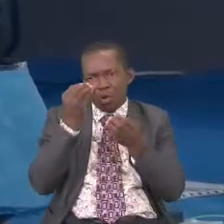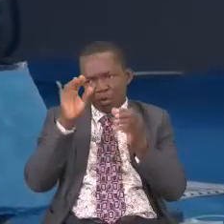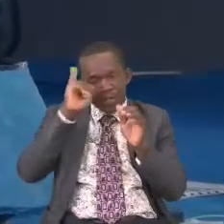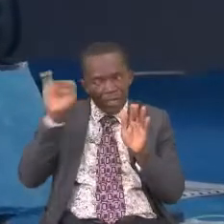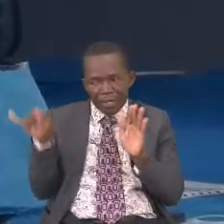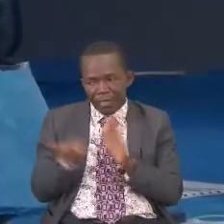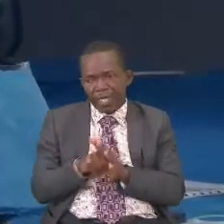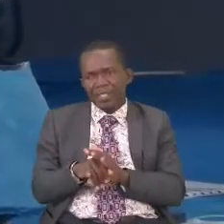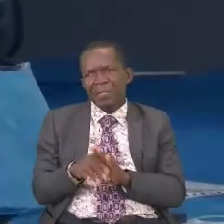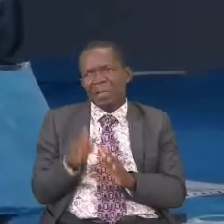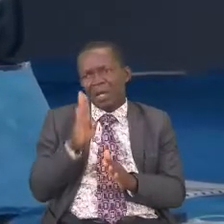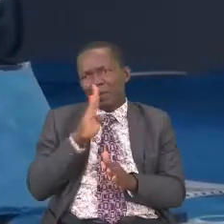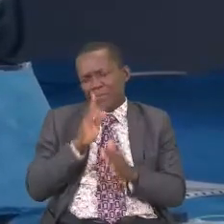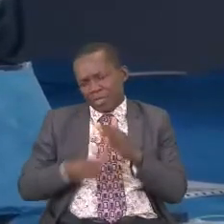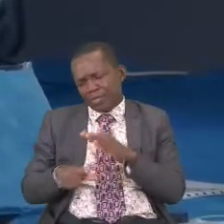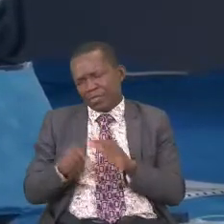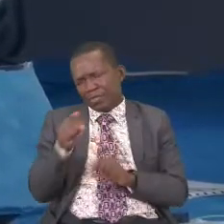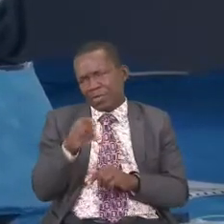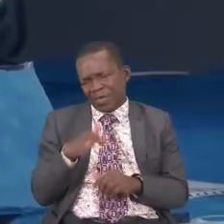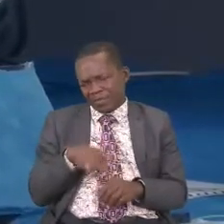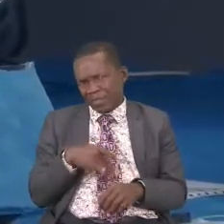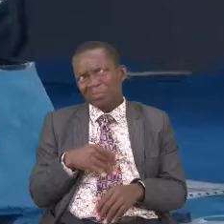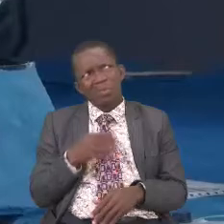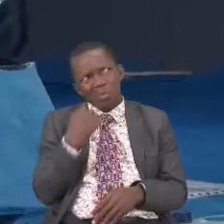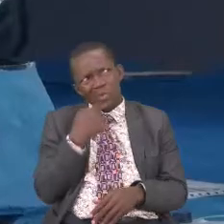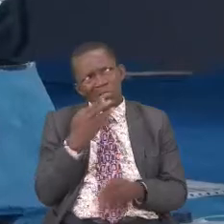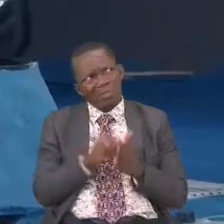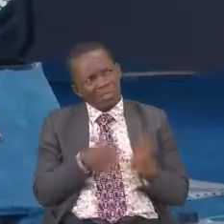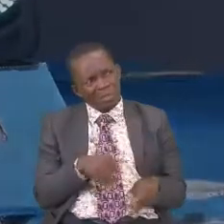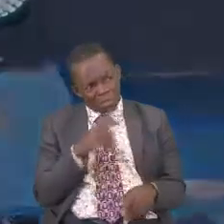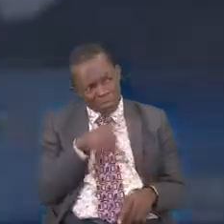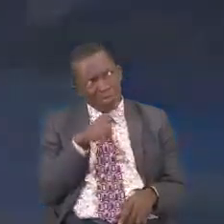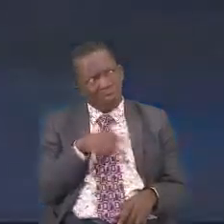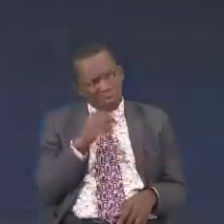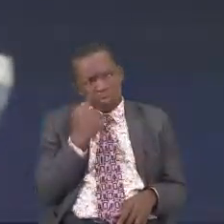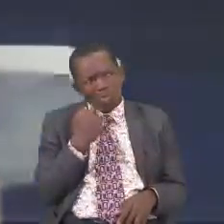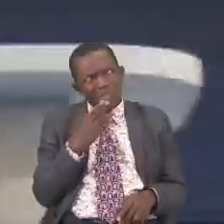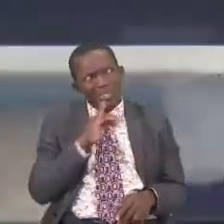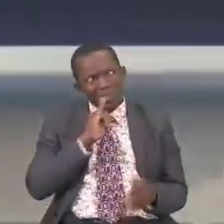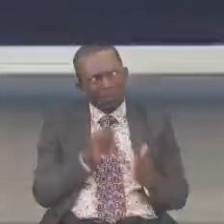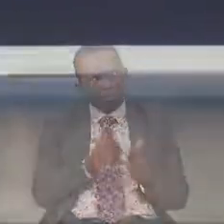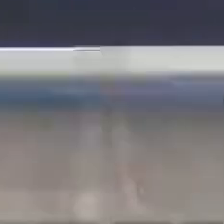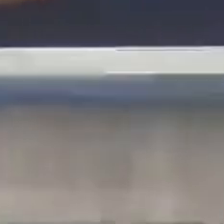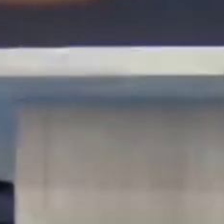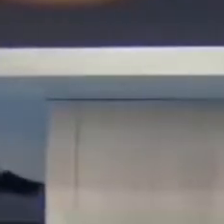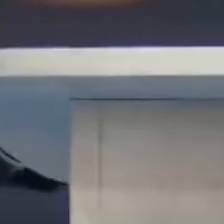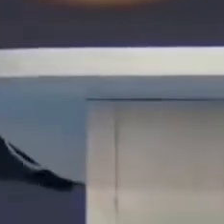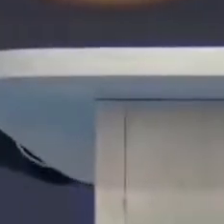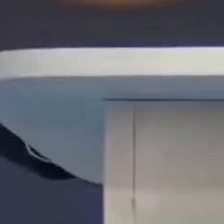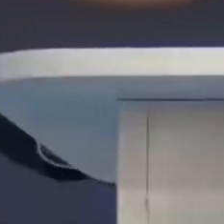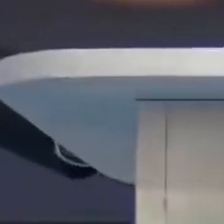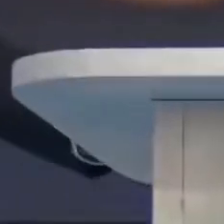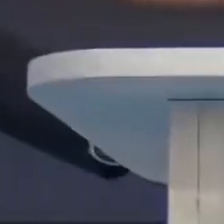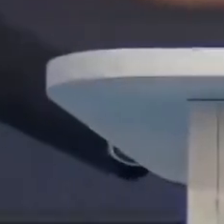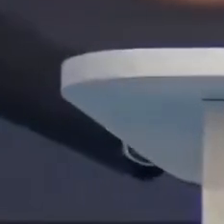will belittle you and say, so and so, who is that? We're here, is, you know, doing this and doing that. But all those things, Sambalat will